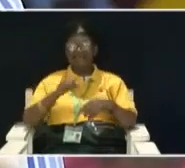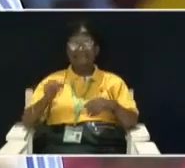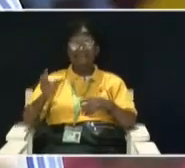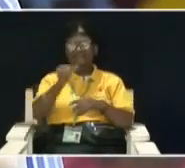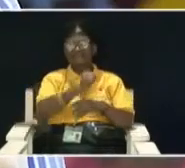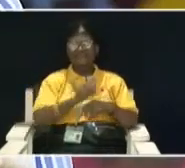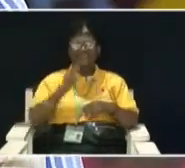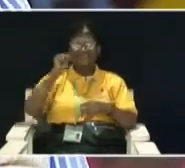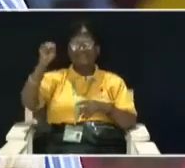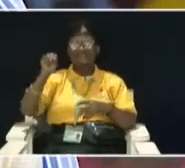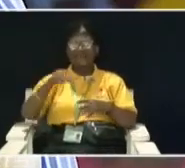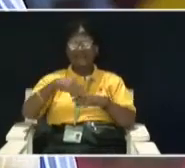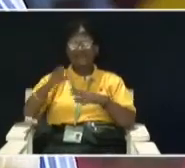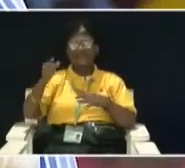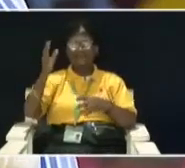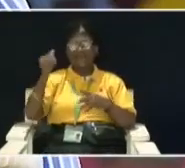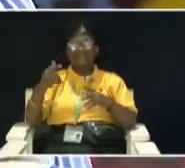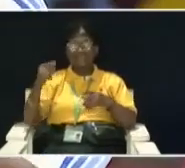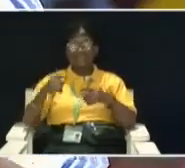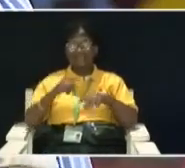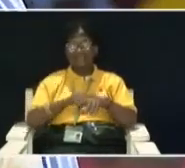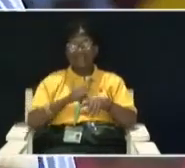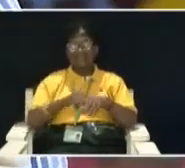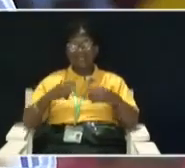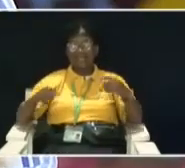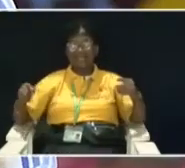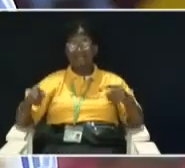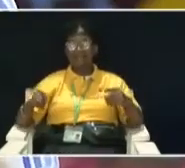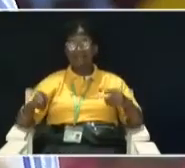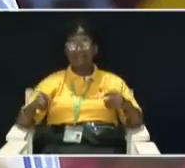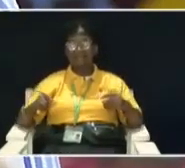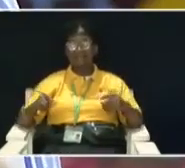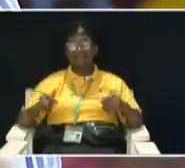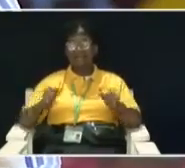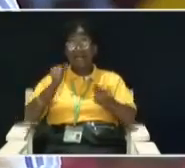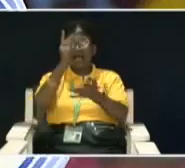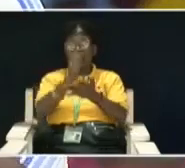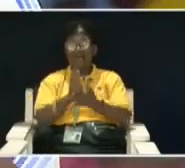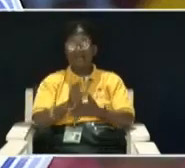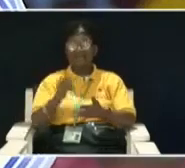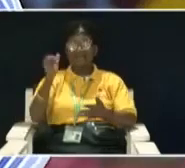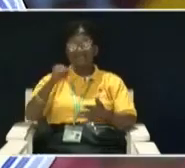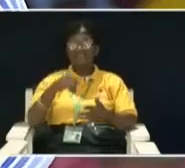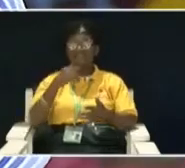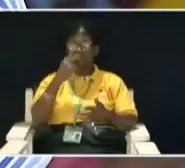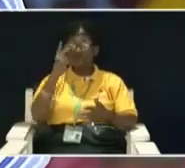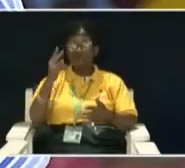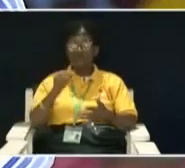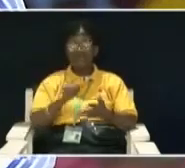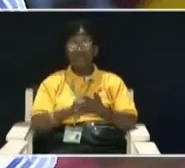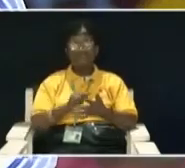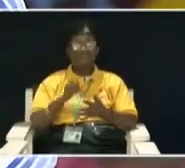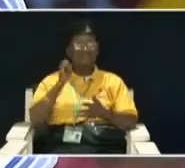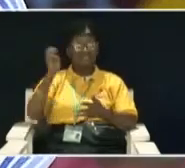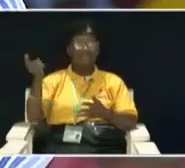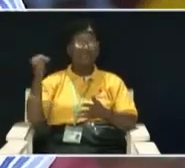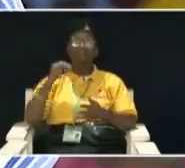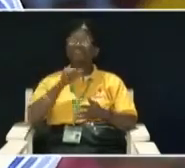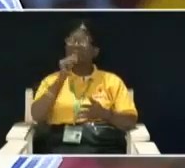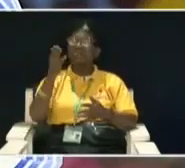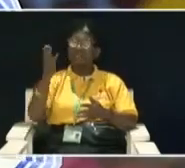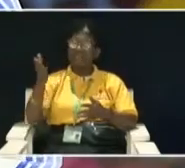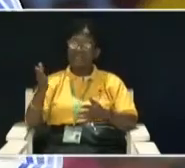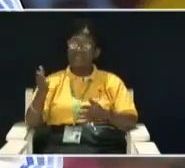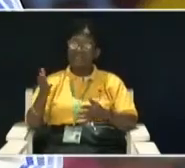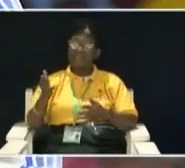time the enemies arrived, they discovered that the bird had flown. But you see, there are occasions when God cannot even